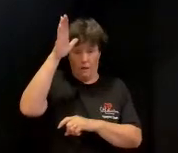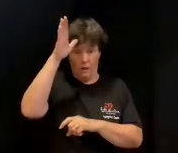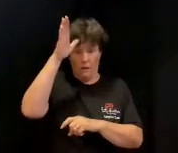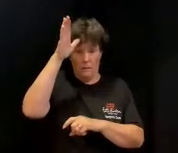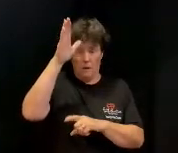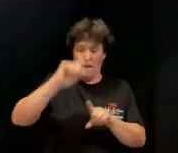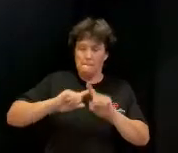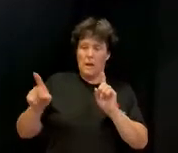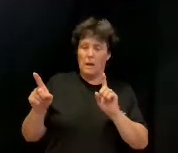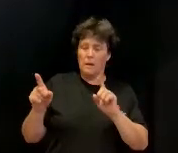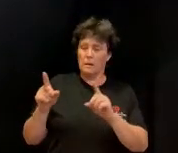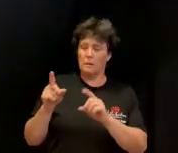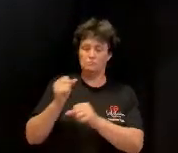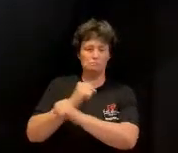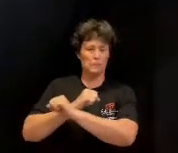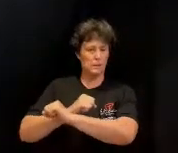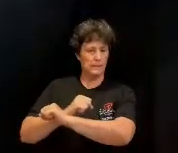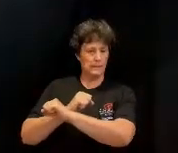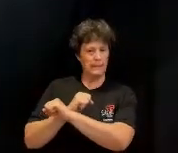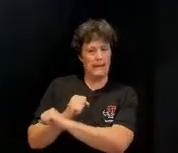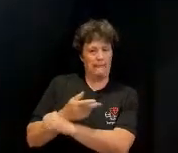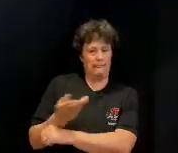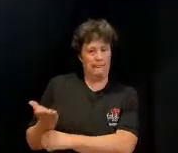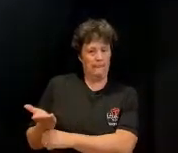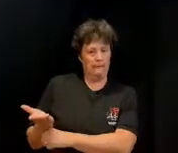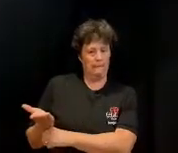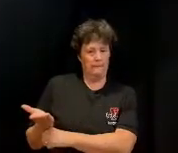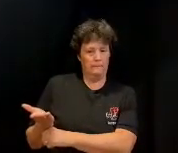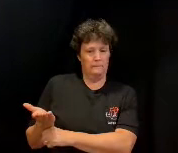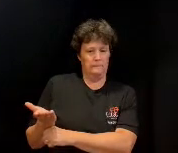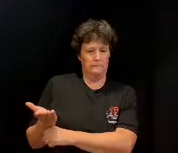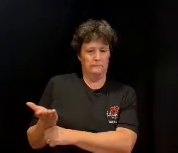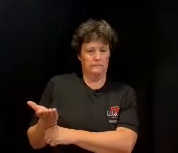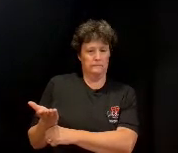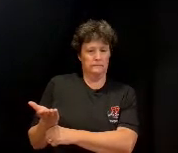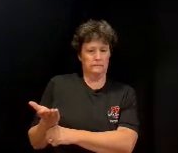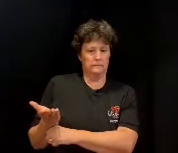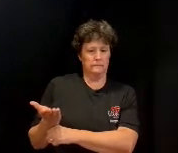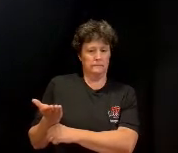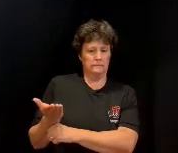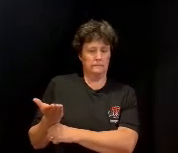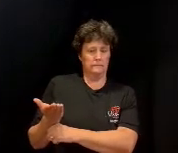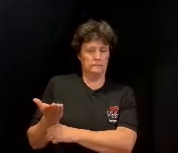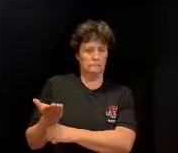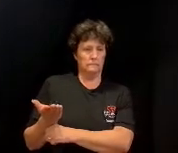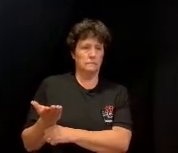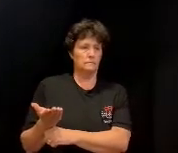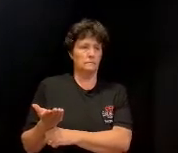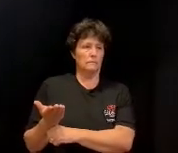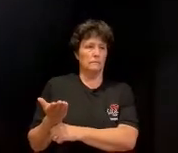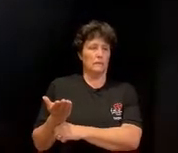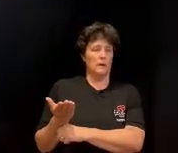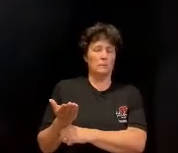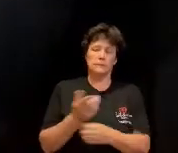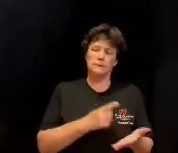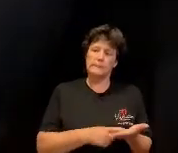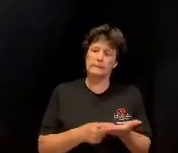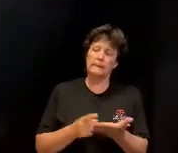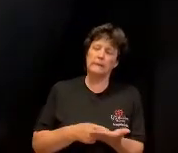them. I'm asking you to protect them. Because it's never, listen, when we talk about this,